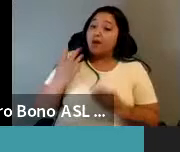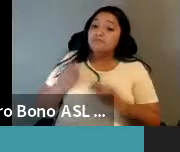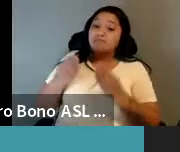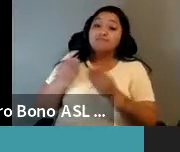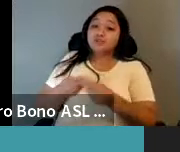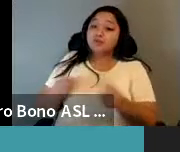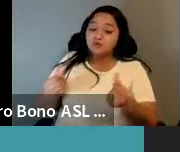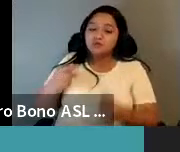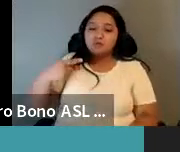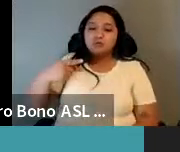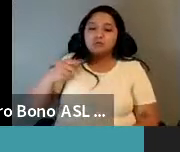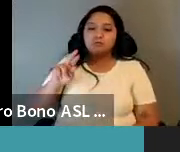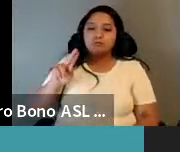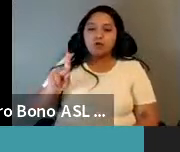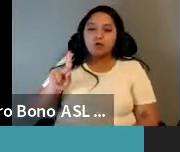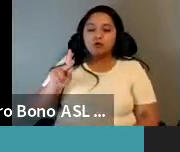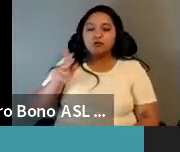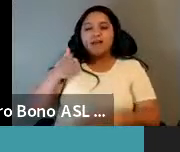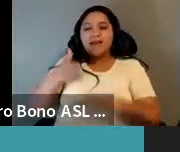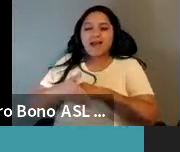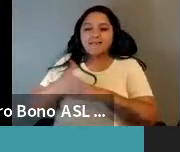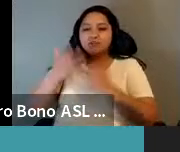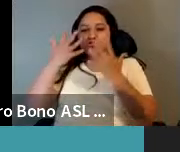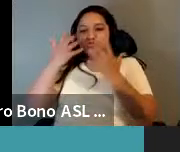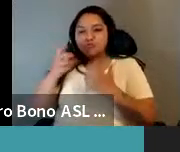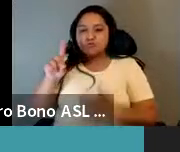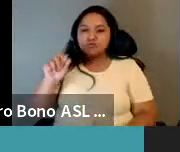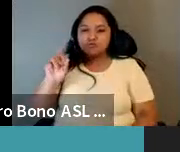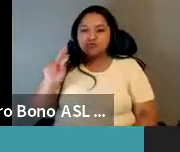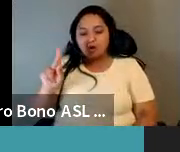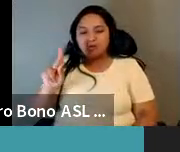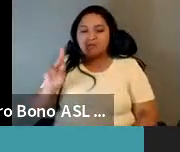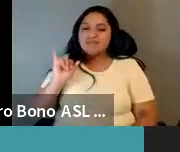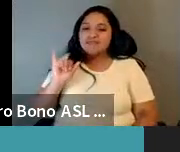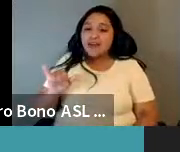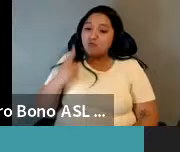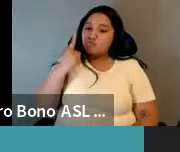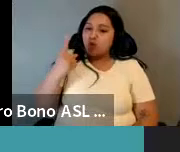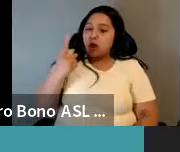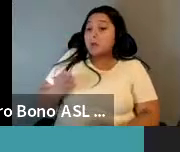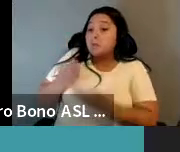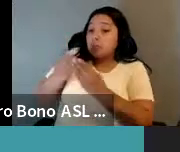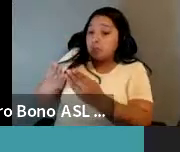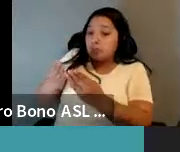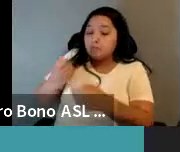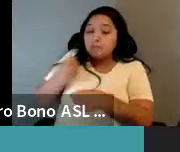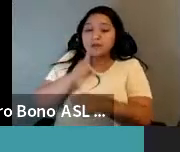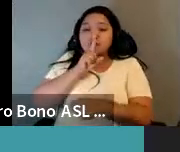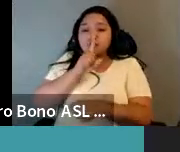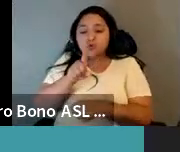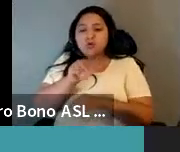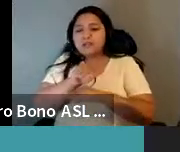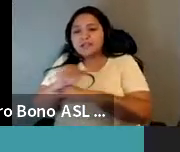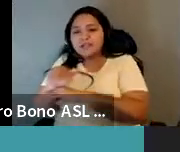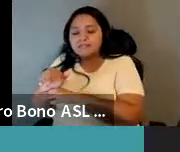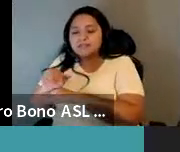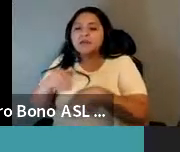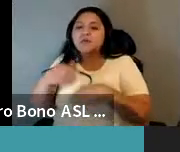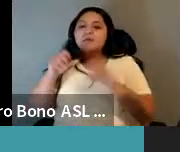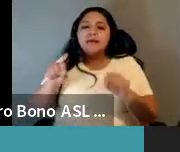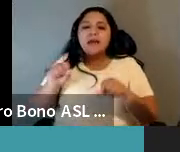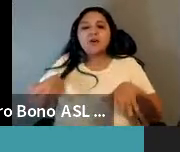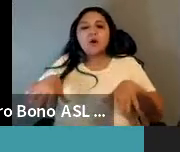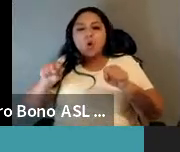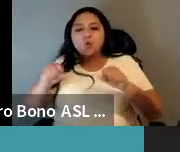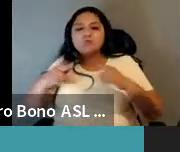have a lot of programming and events and just opportunities for young people to be engaged